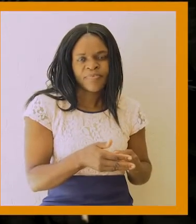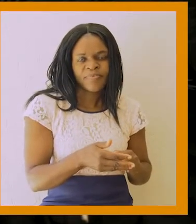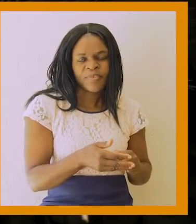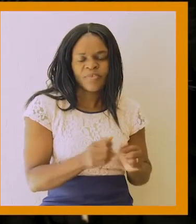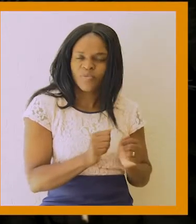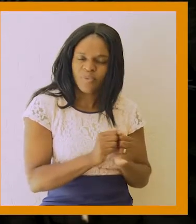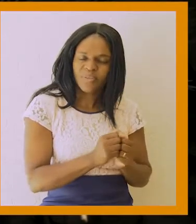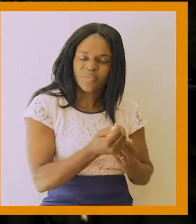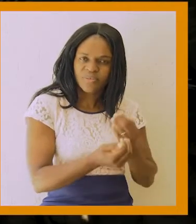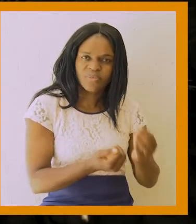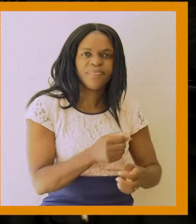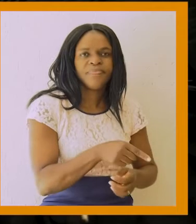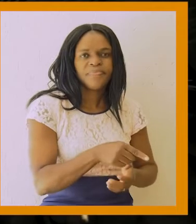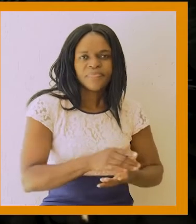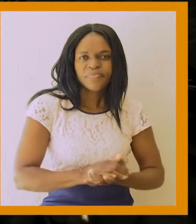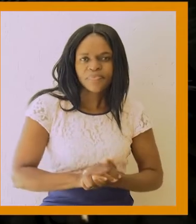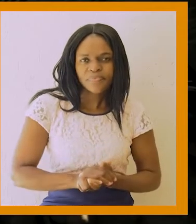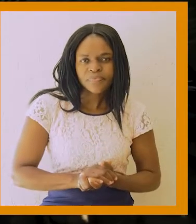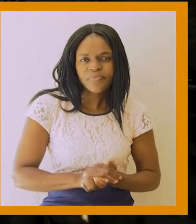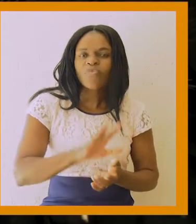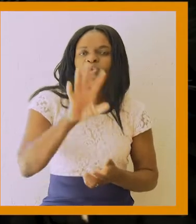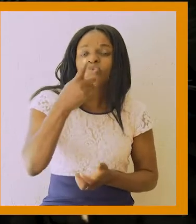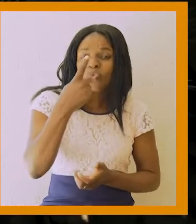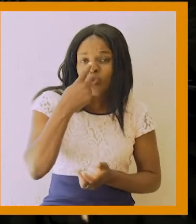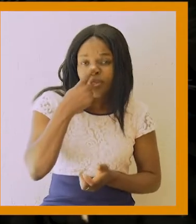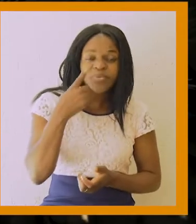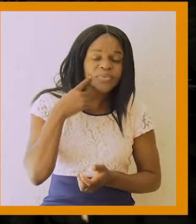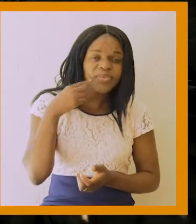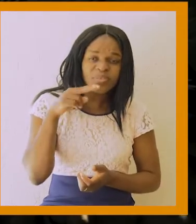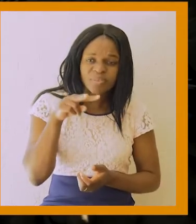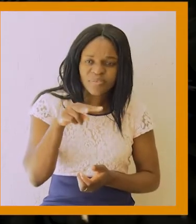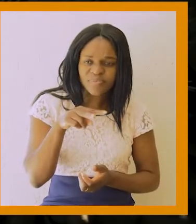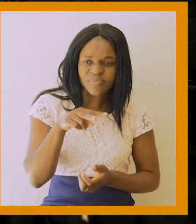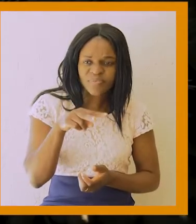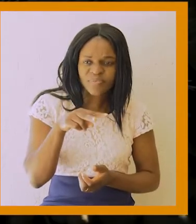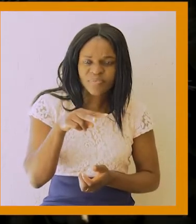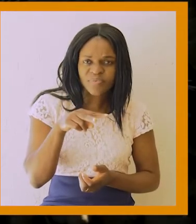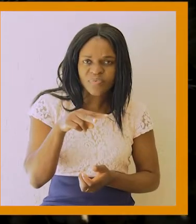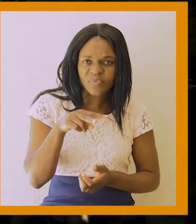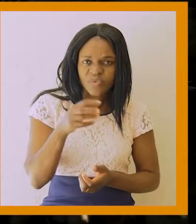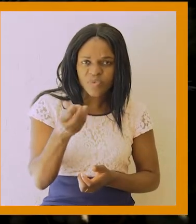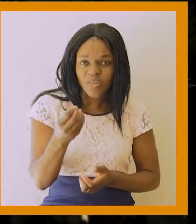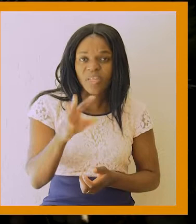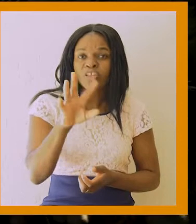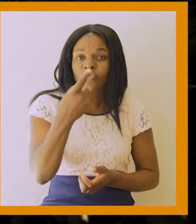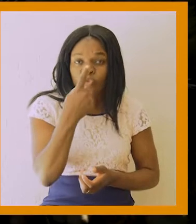sexual activity, mm-hmm, with them. Then when we see that